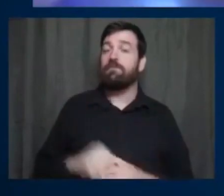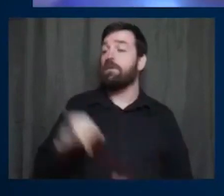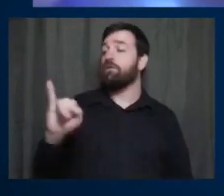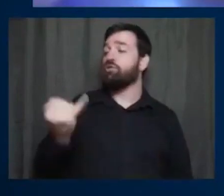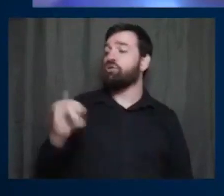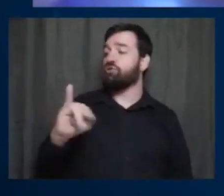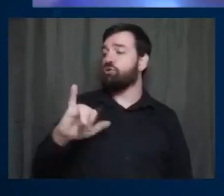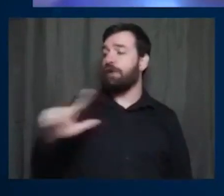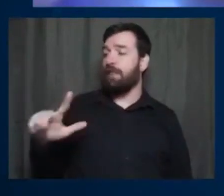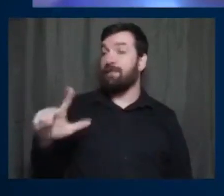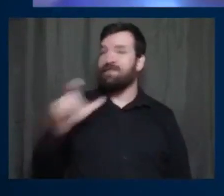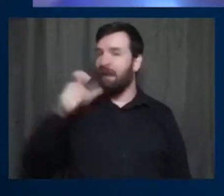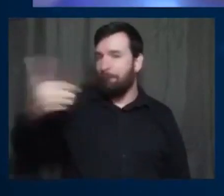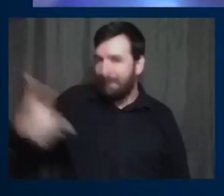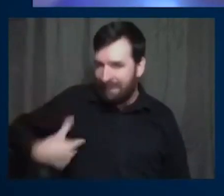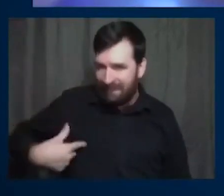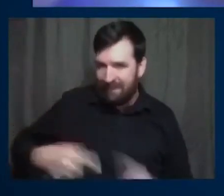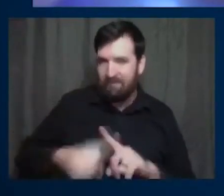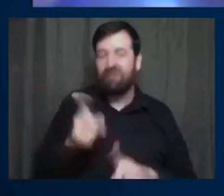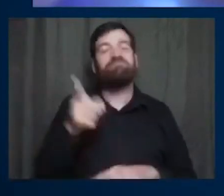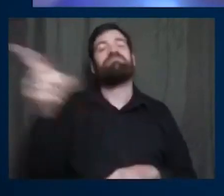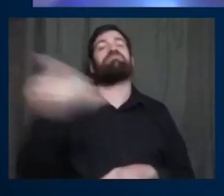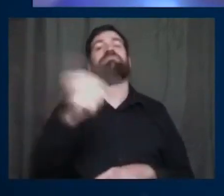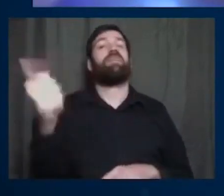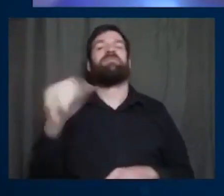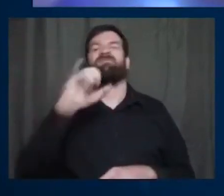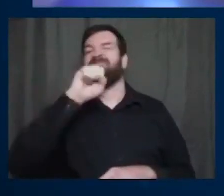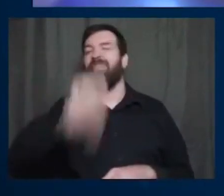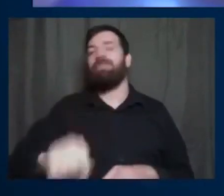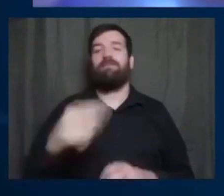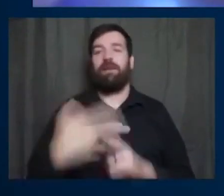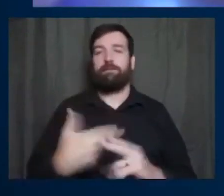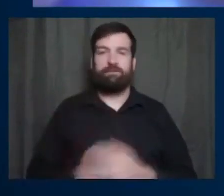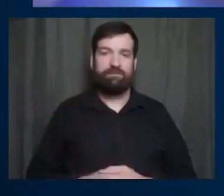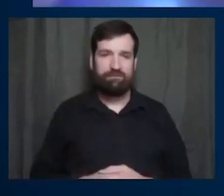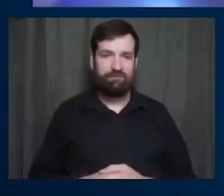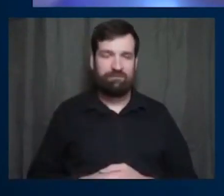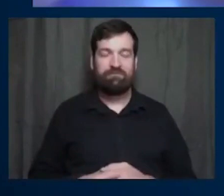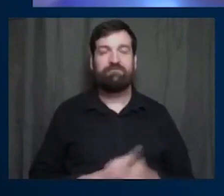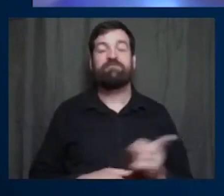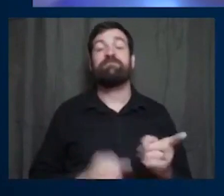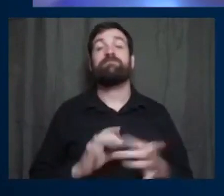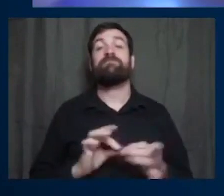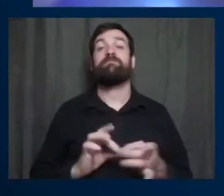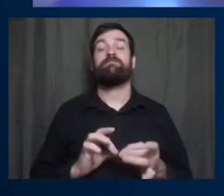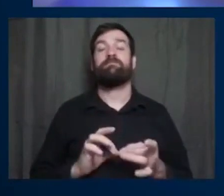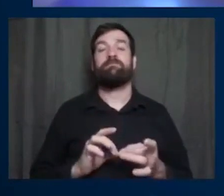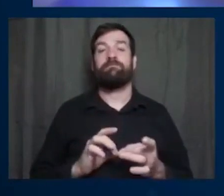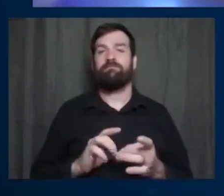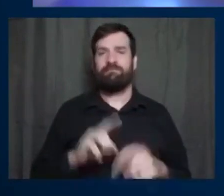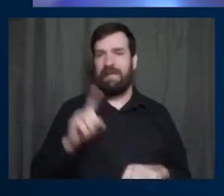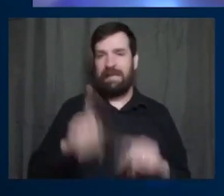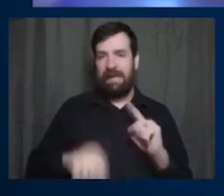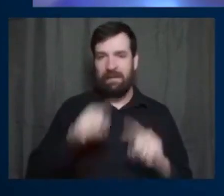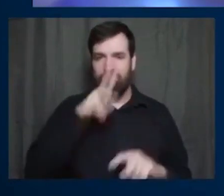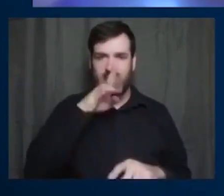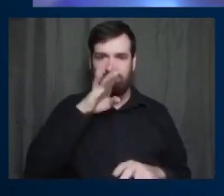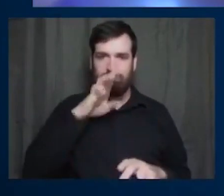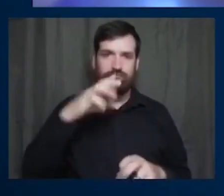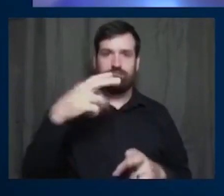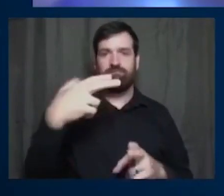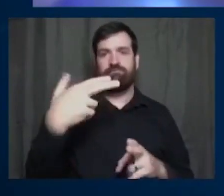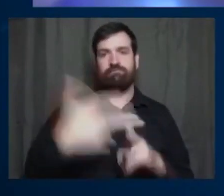this Jill, but a Jill at home. Love your name. Right. She writes, and I'm not going to be able to say this drug, so I may have to spell it, but